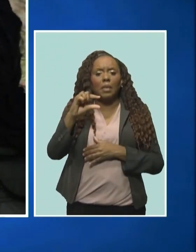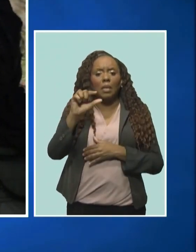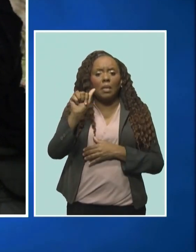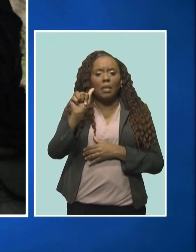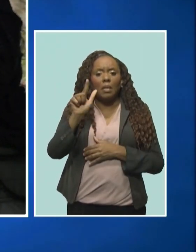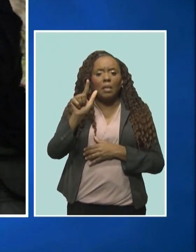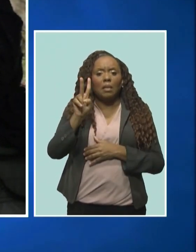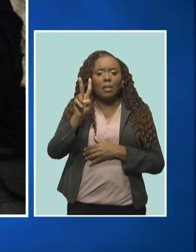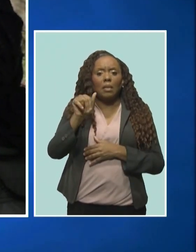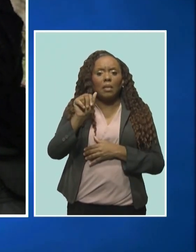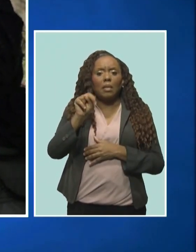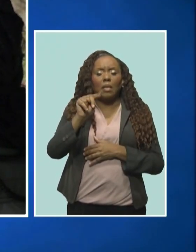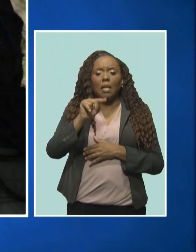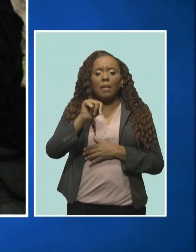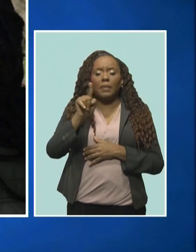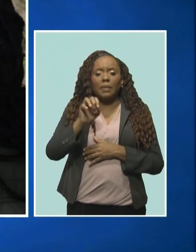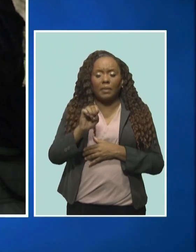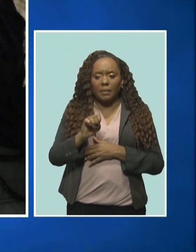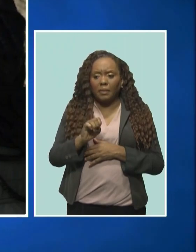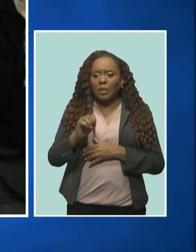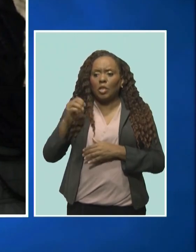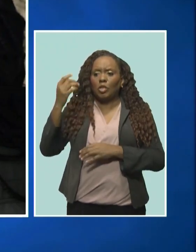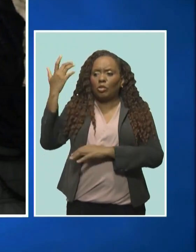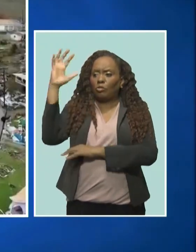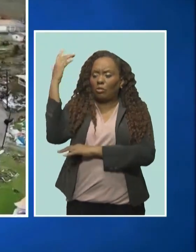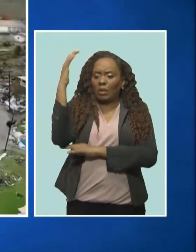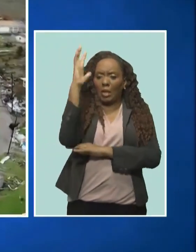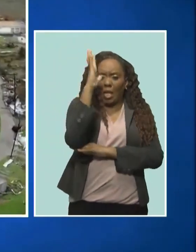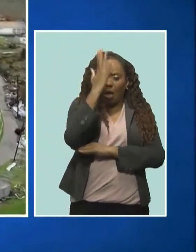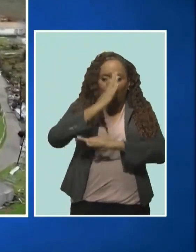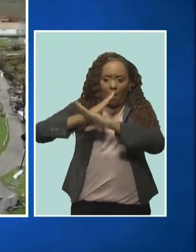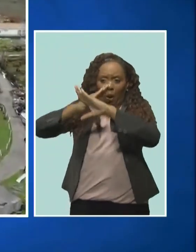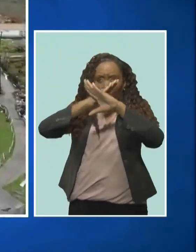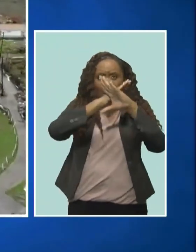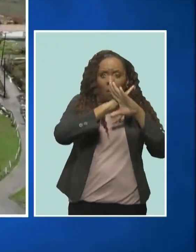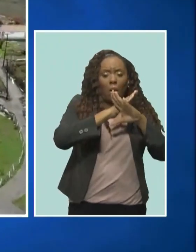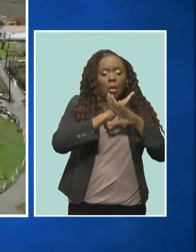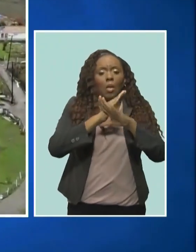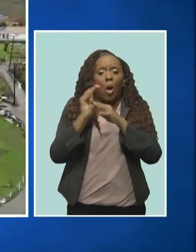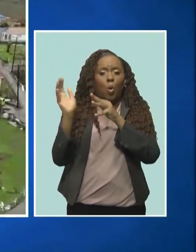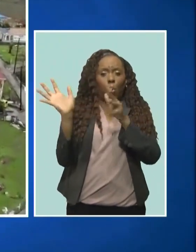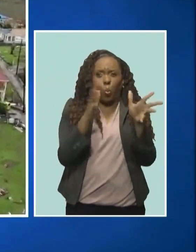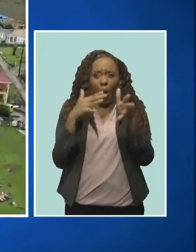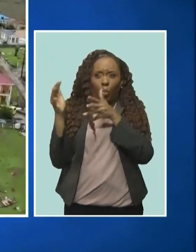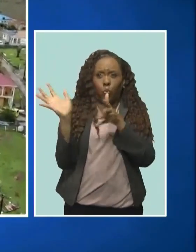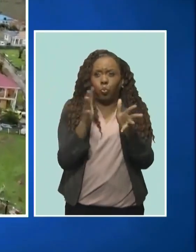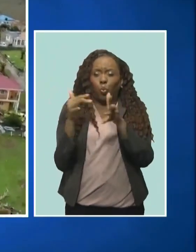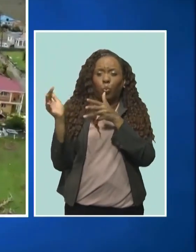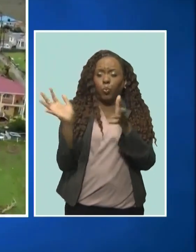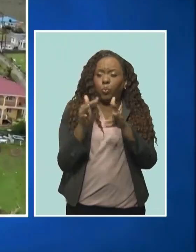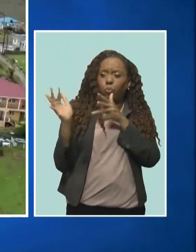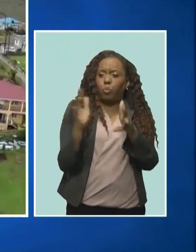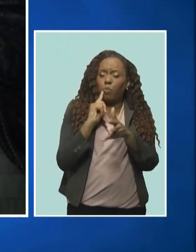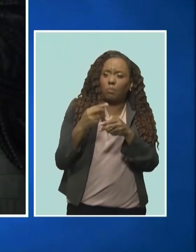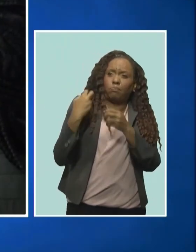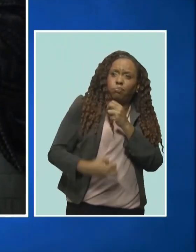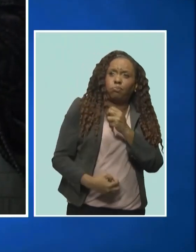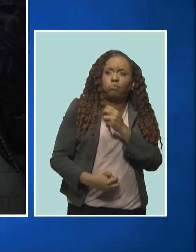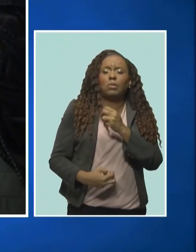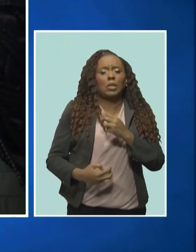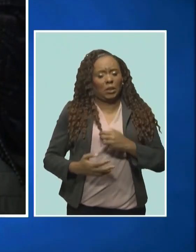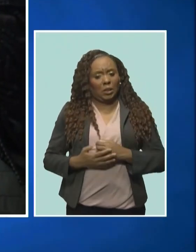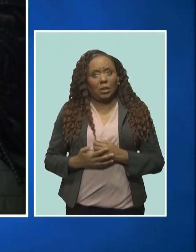were trees there blocking us, so we could not move. Then the wind started again. It was just horrible.